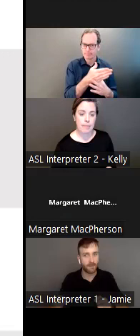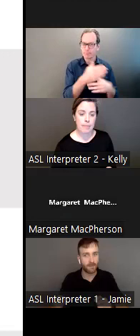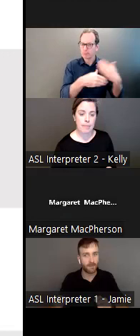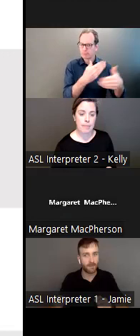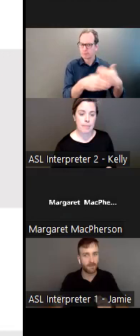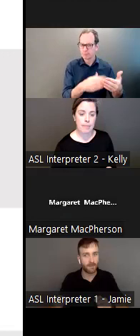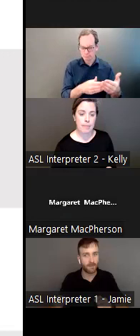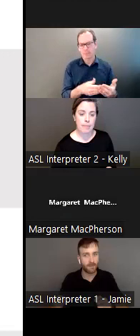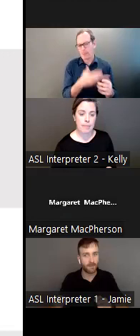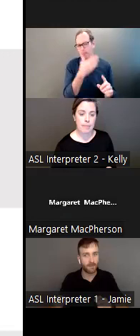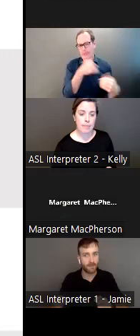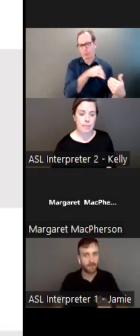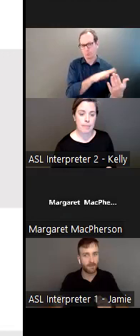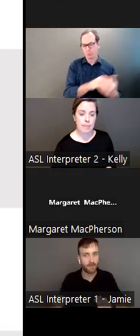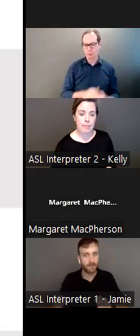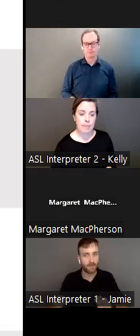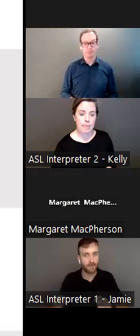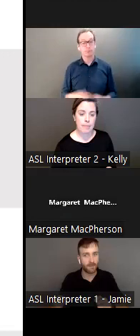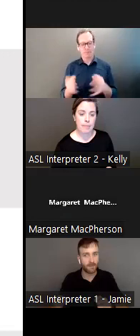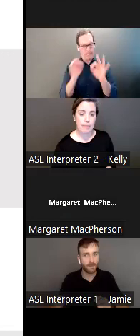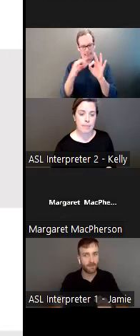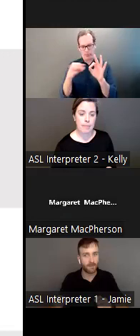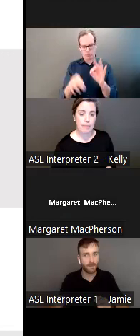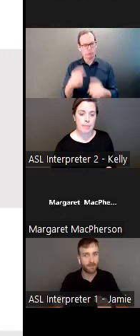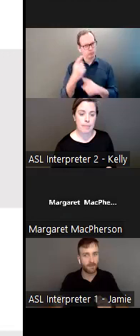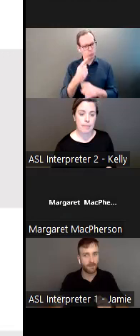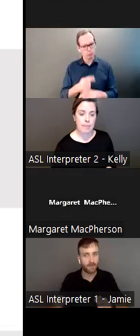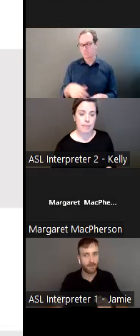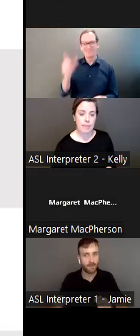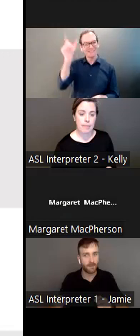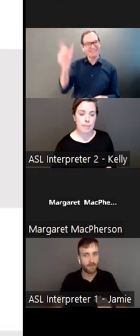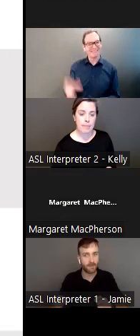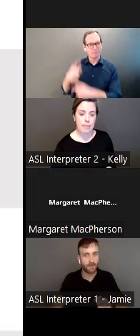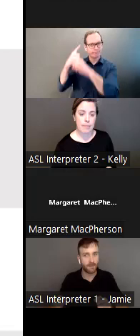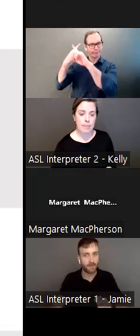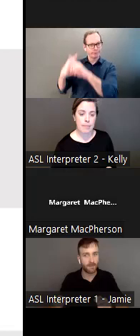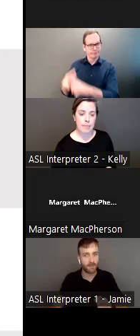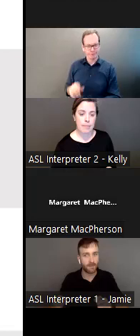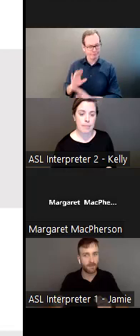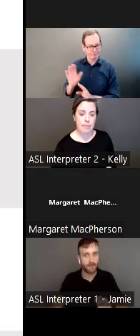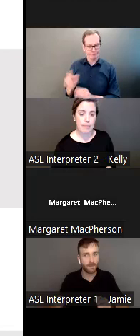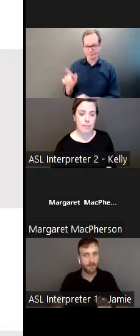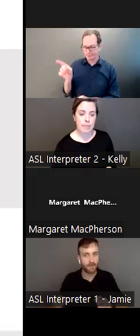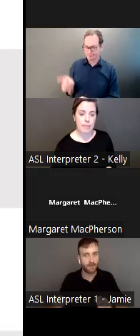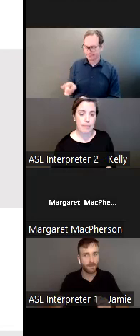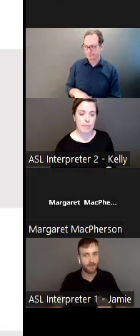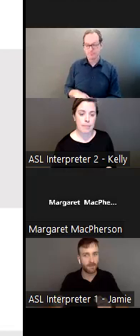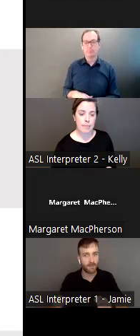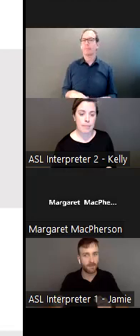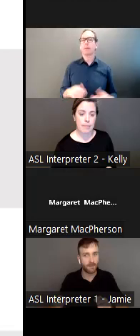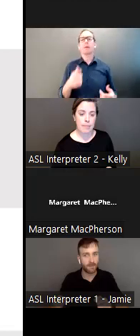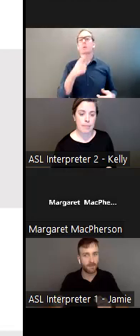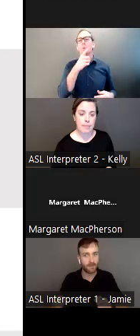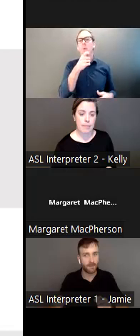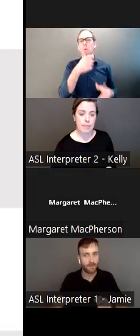certainly something that we can do on a day-to-day basis and be mindful of. And I always say to people, especially administrators at this point, it does not